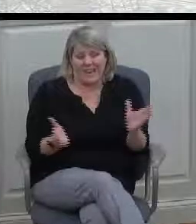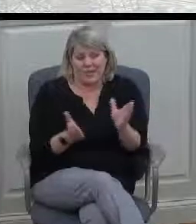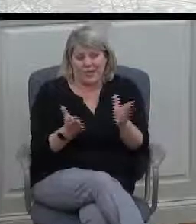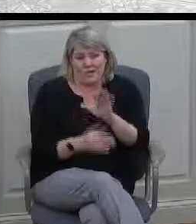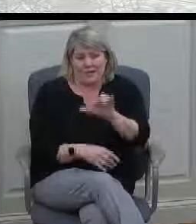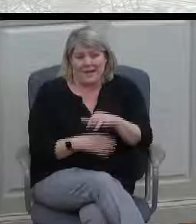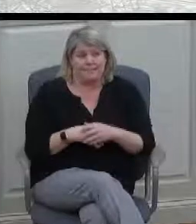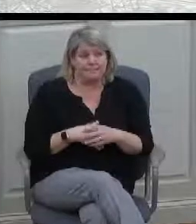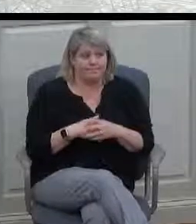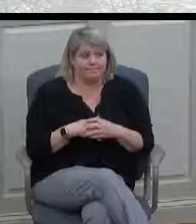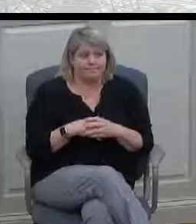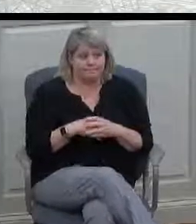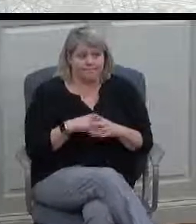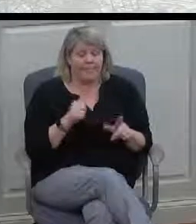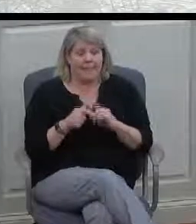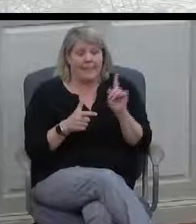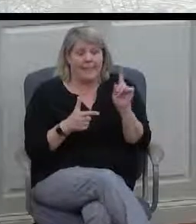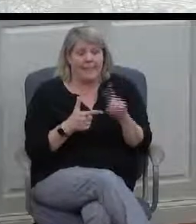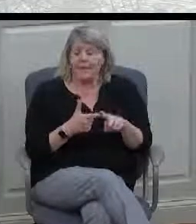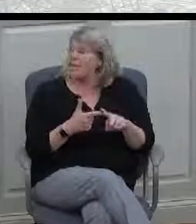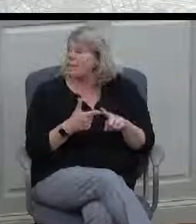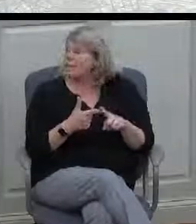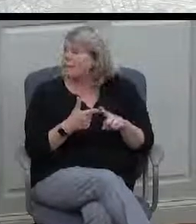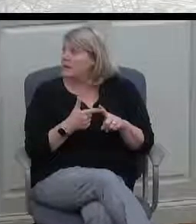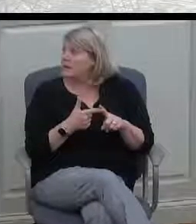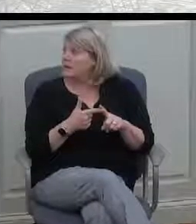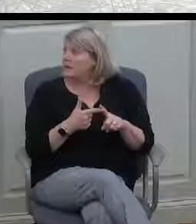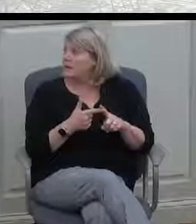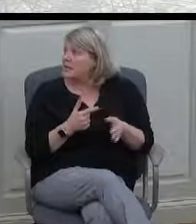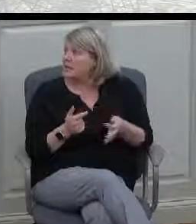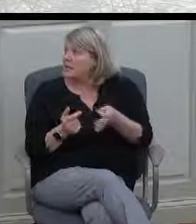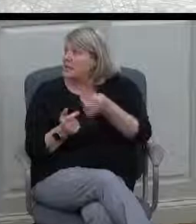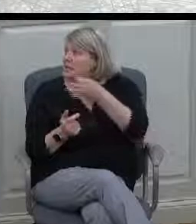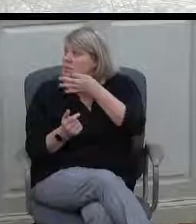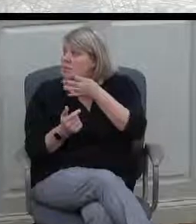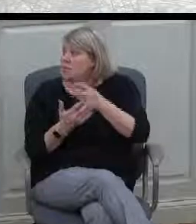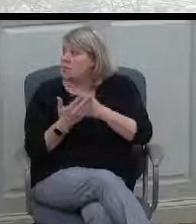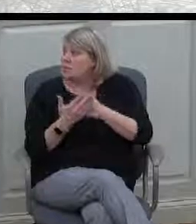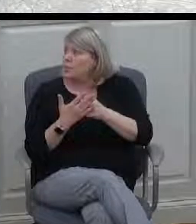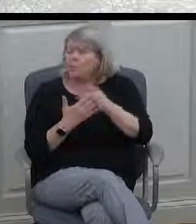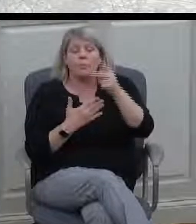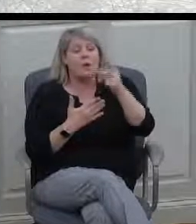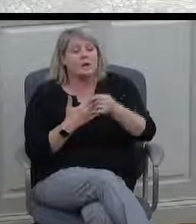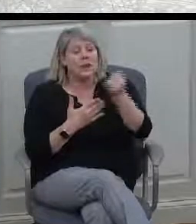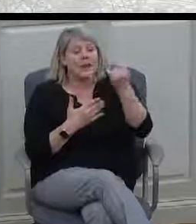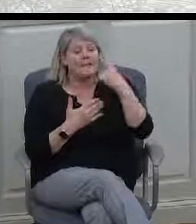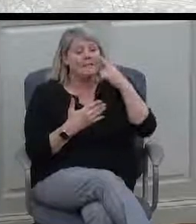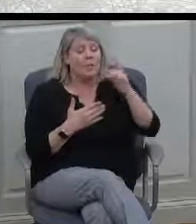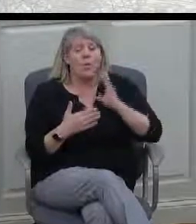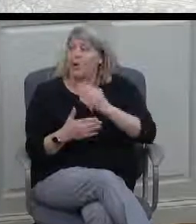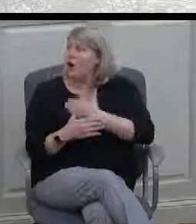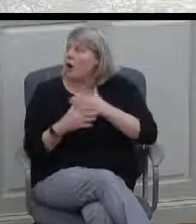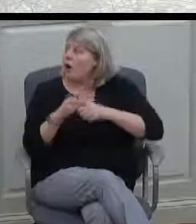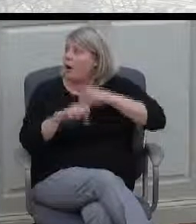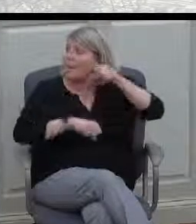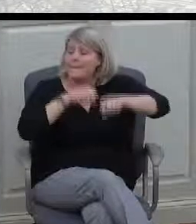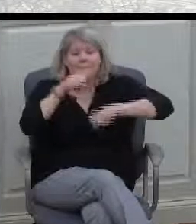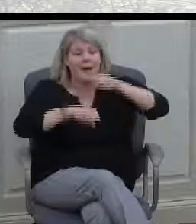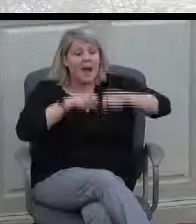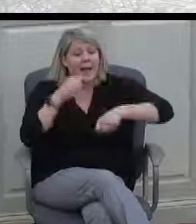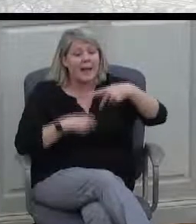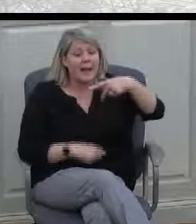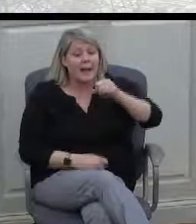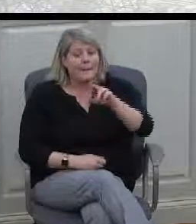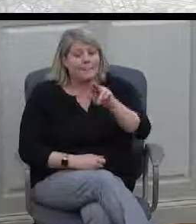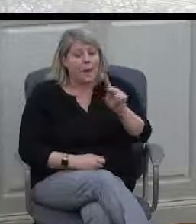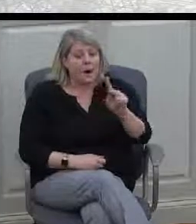corridor. And then upcoming projects, Mountain Bike Park, we were on the schedule for October to do that, and then we're pursuing funding